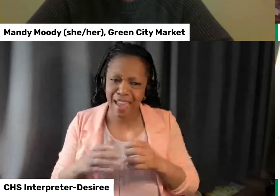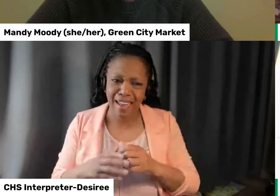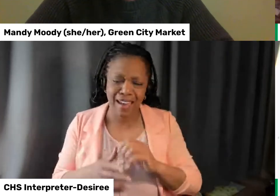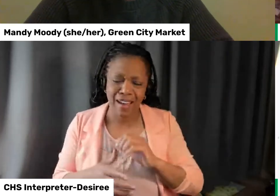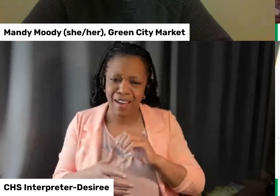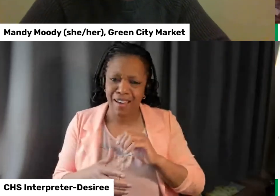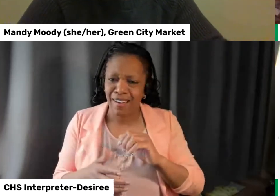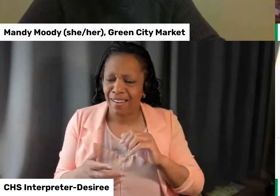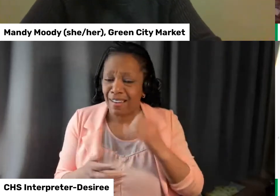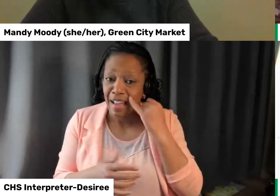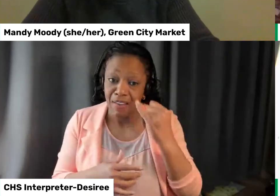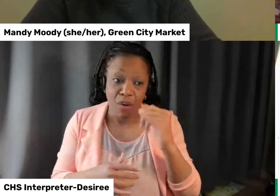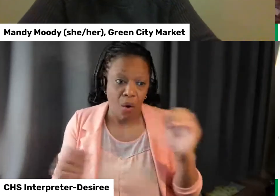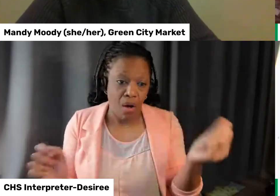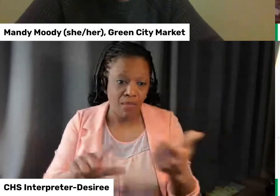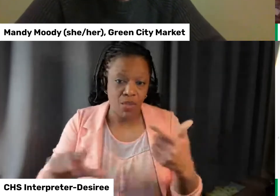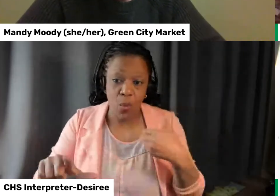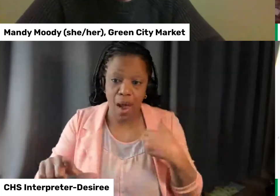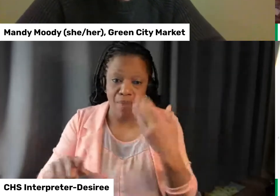and